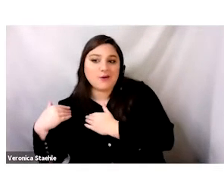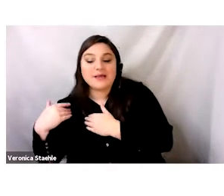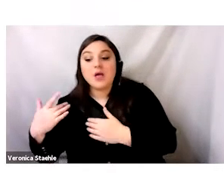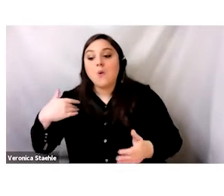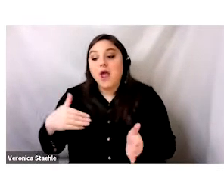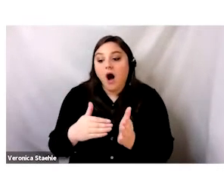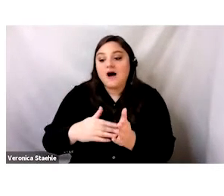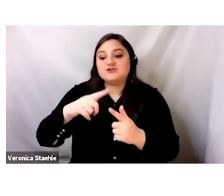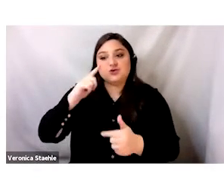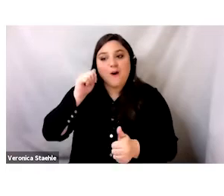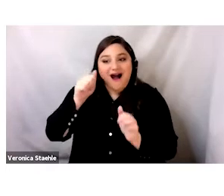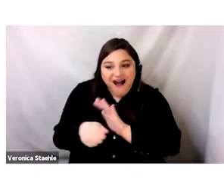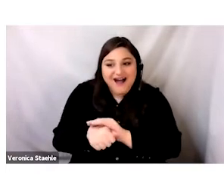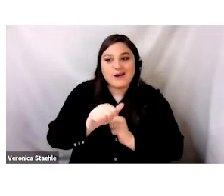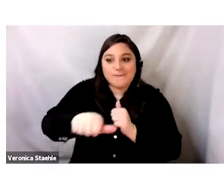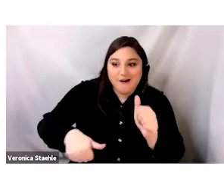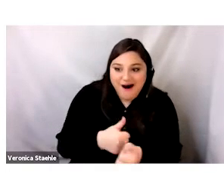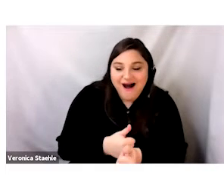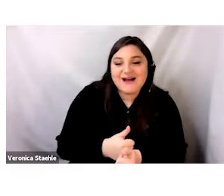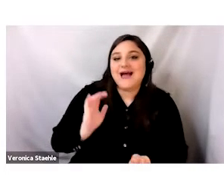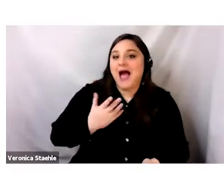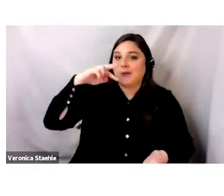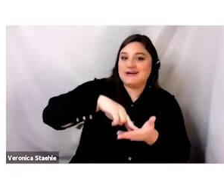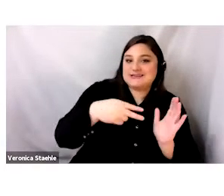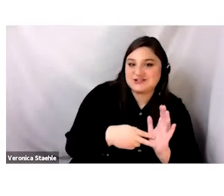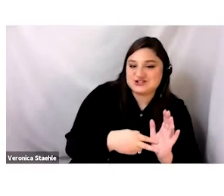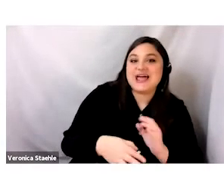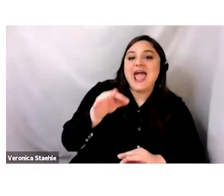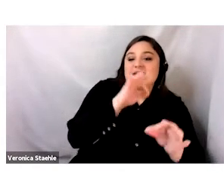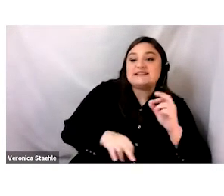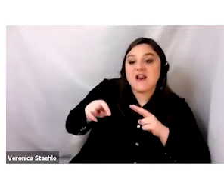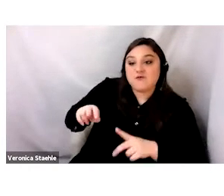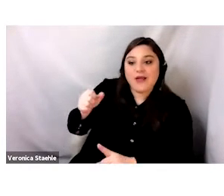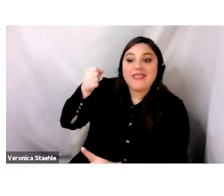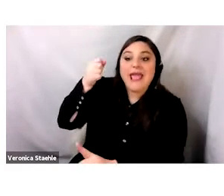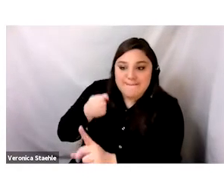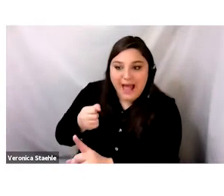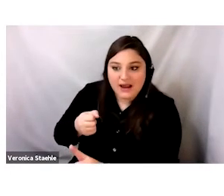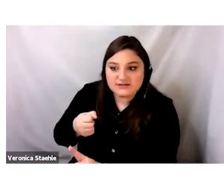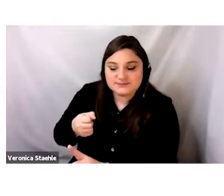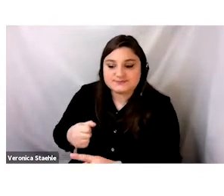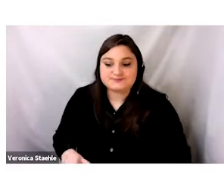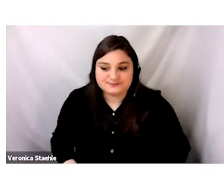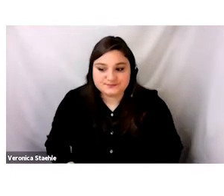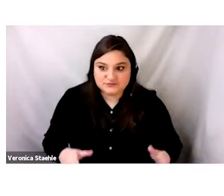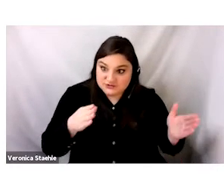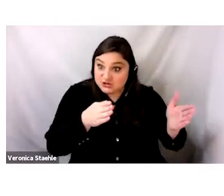But we need to look at the actual impact of an outcome. But when you look at the definition of equity, which is, again,